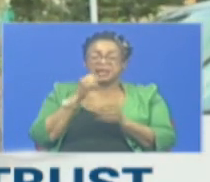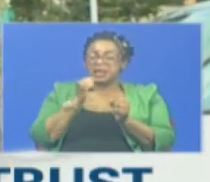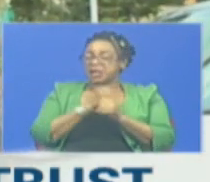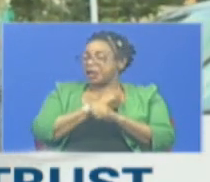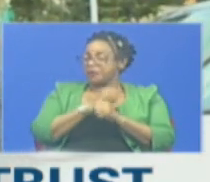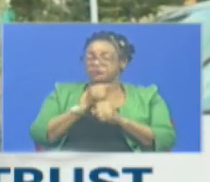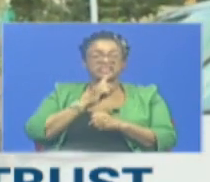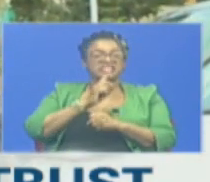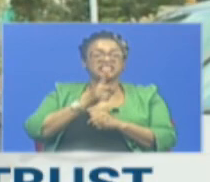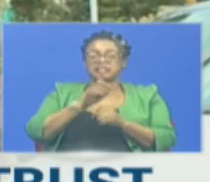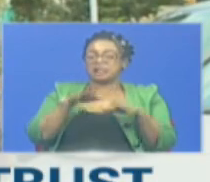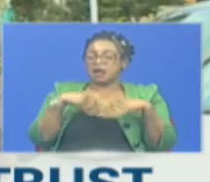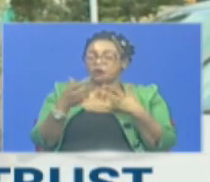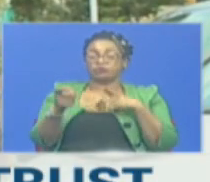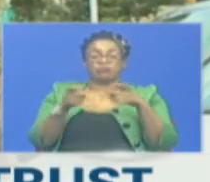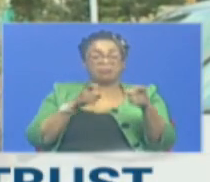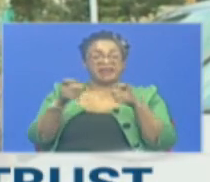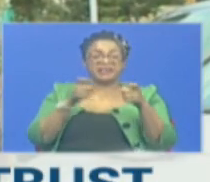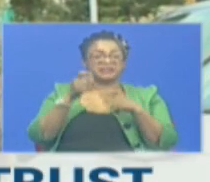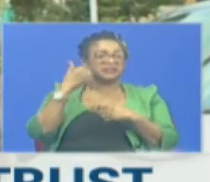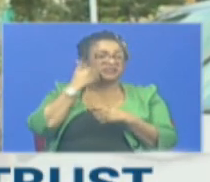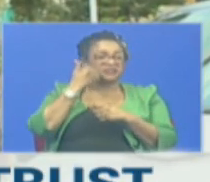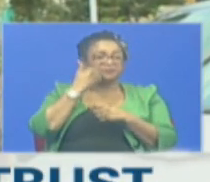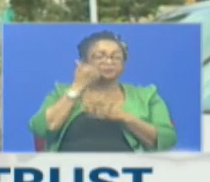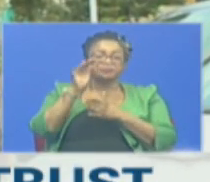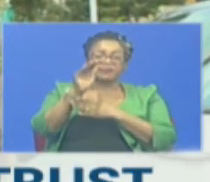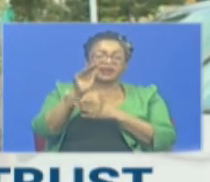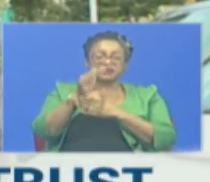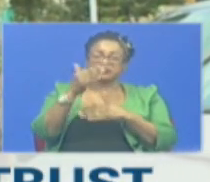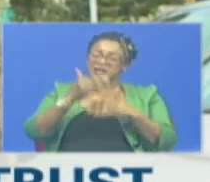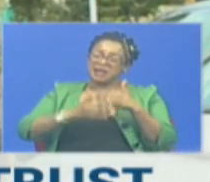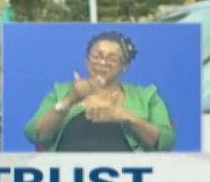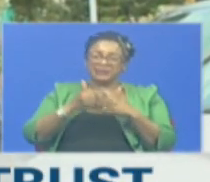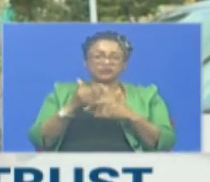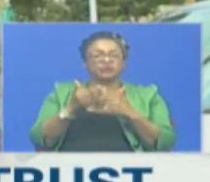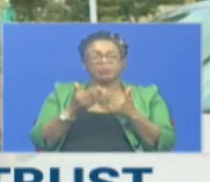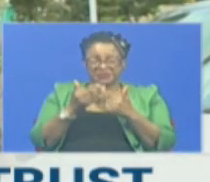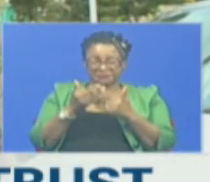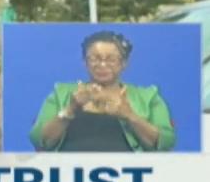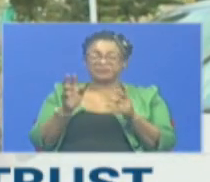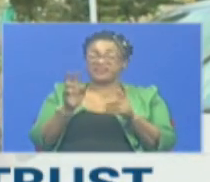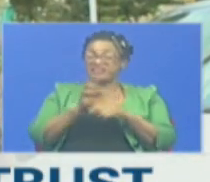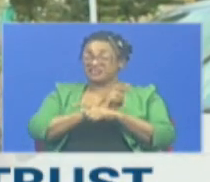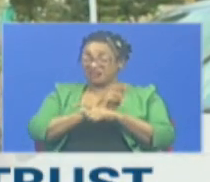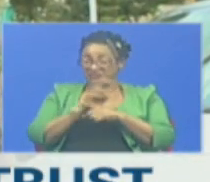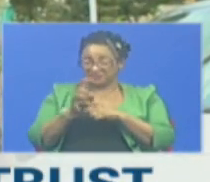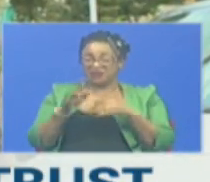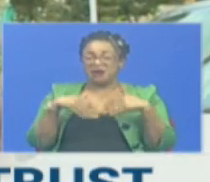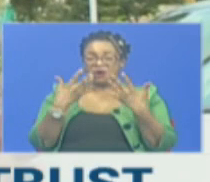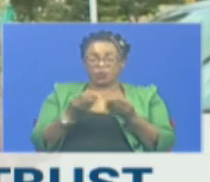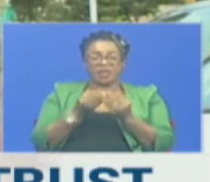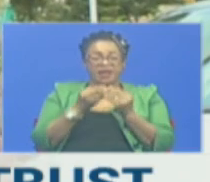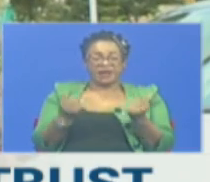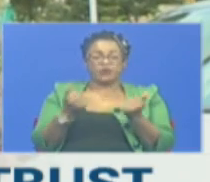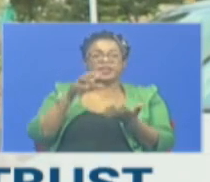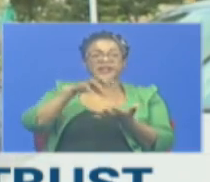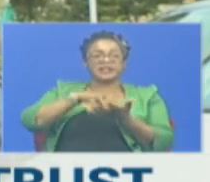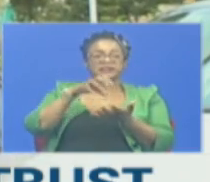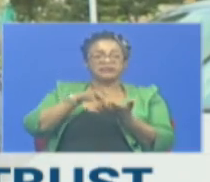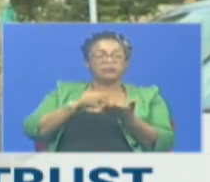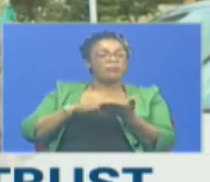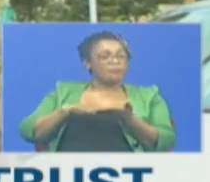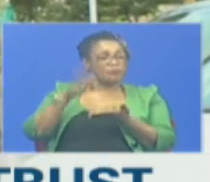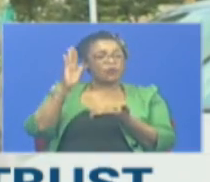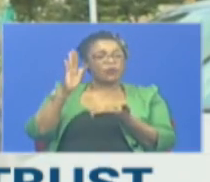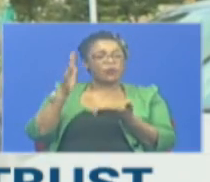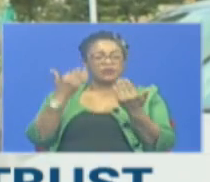be managing this disease, it is calling on its neighbors to be a little more vigilant on how they handle these cases, as most of them are now coming